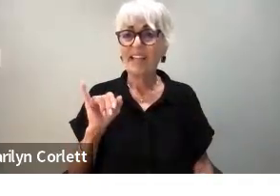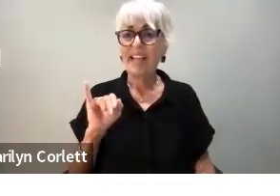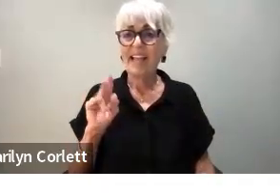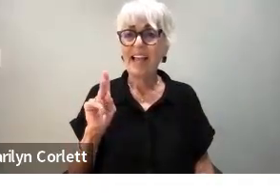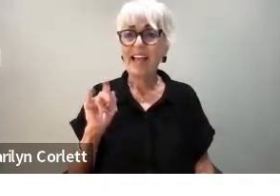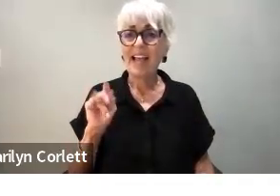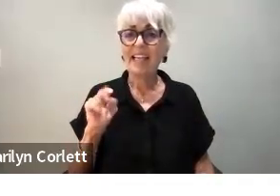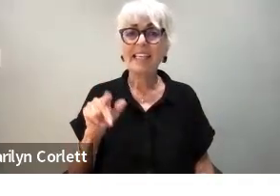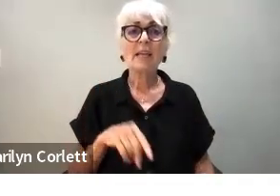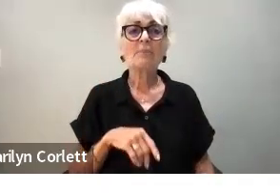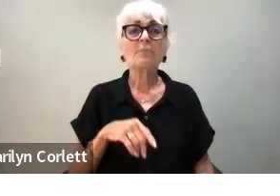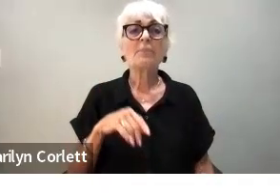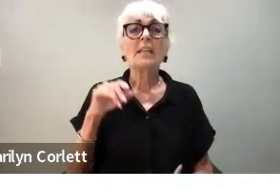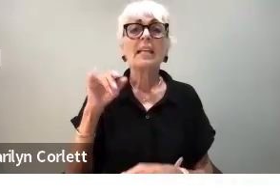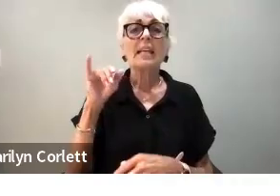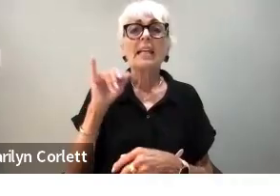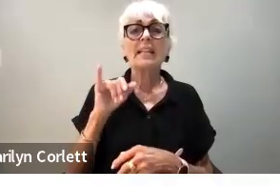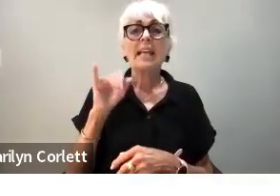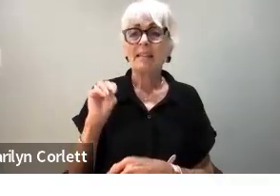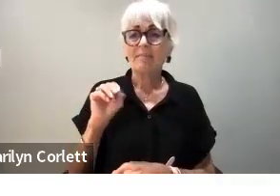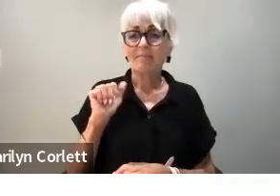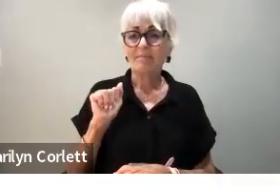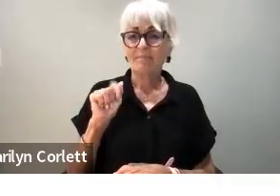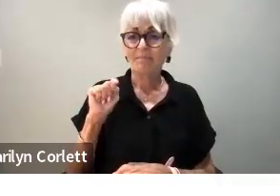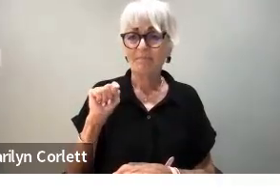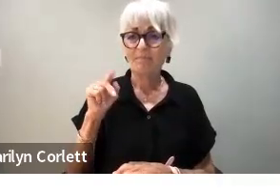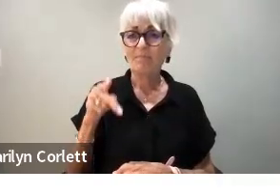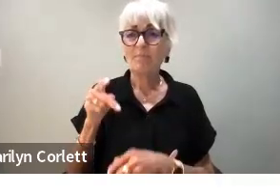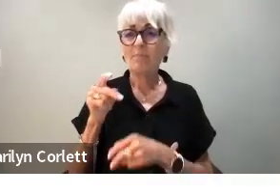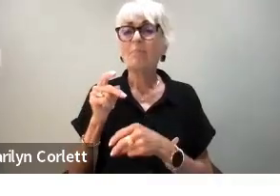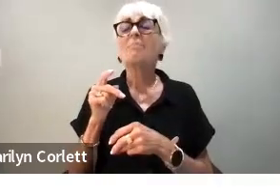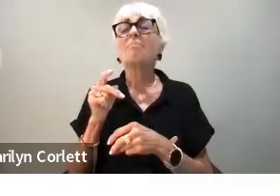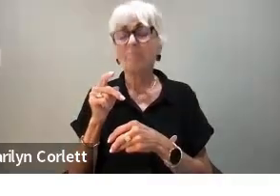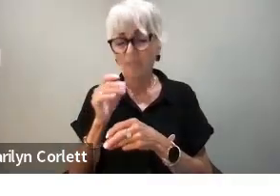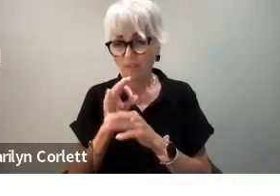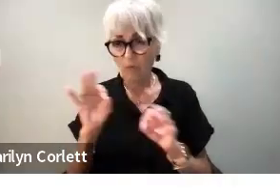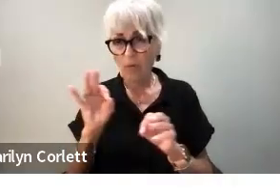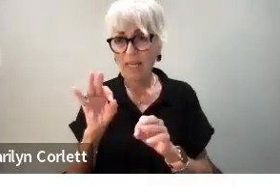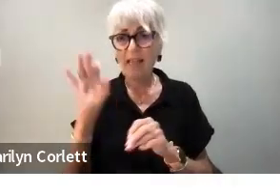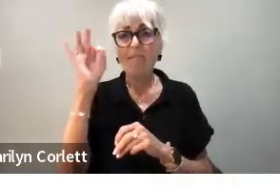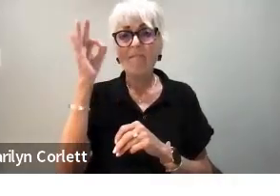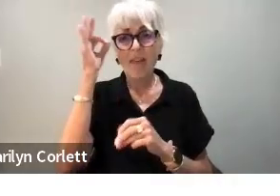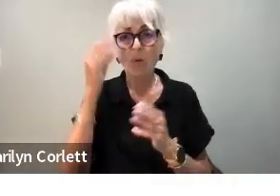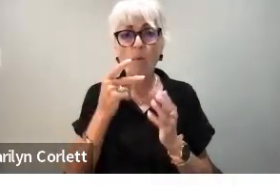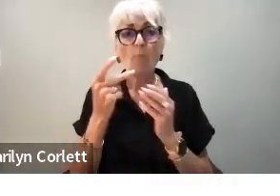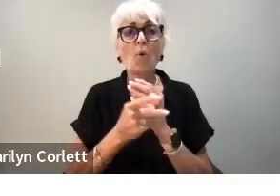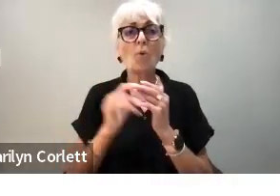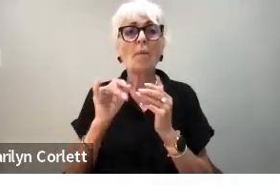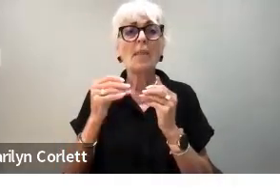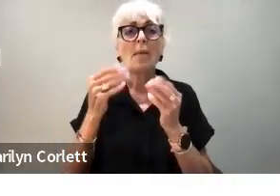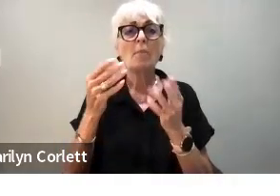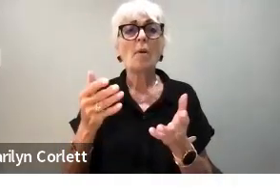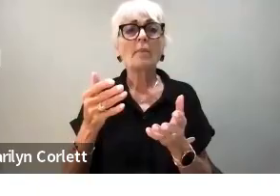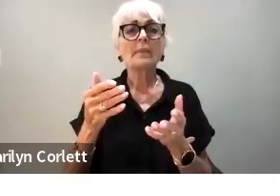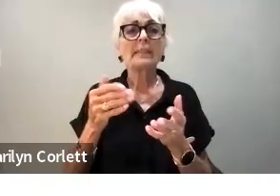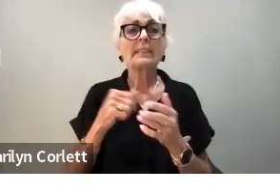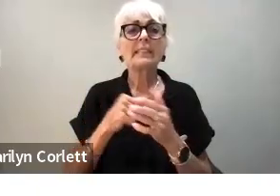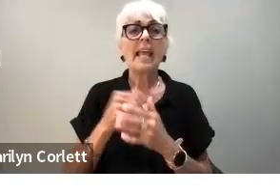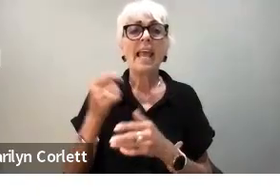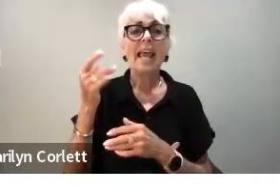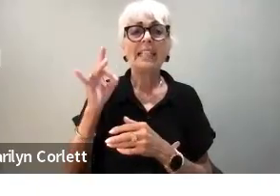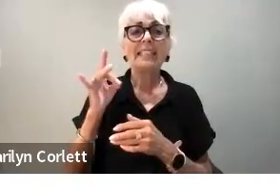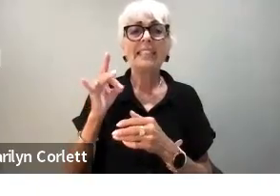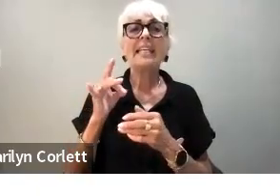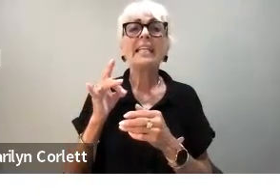So the Michigan Assistive Technology Program is a free federally program that provides AT related